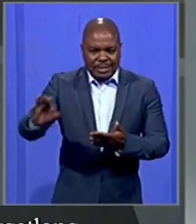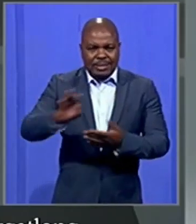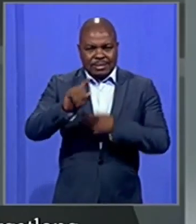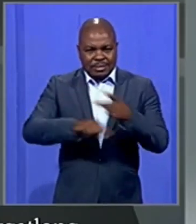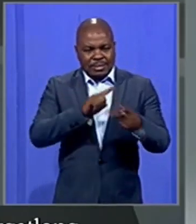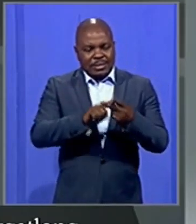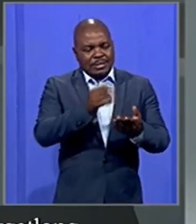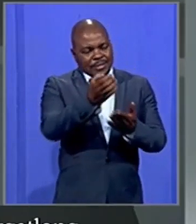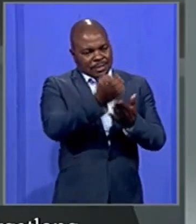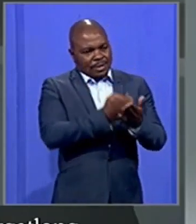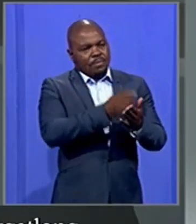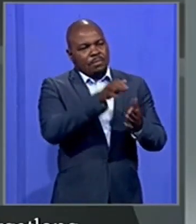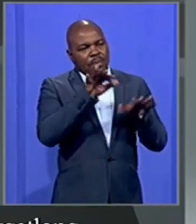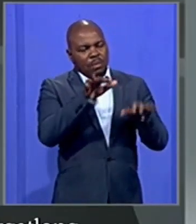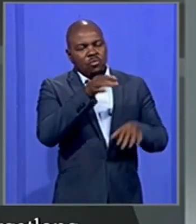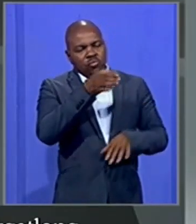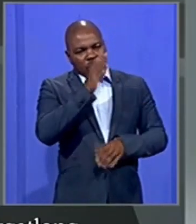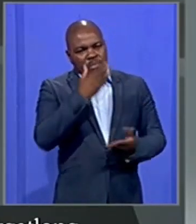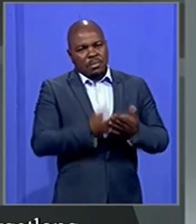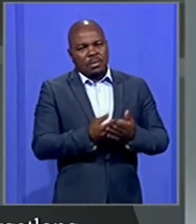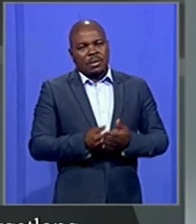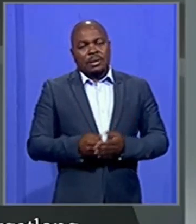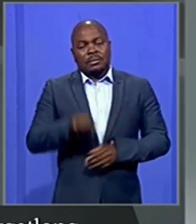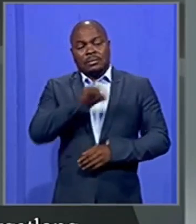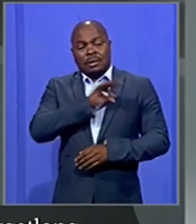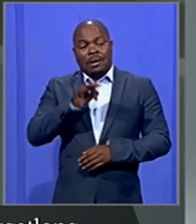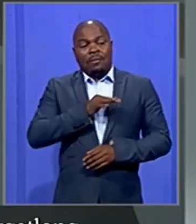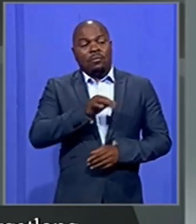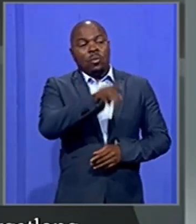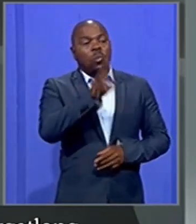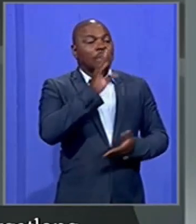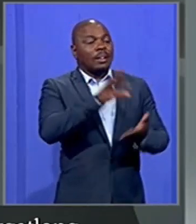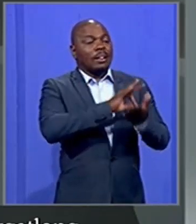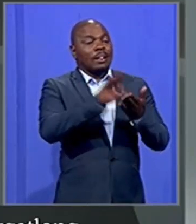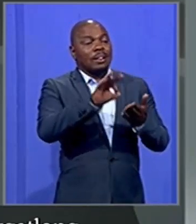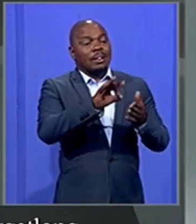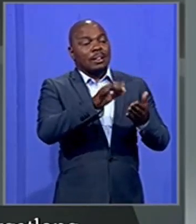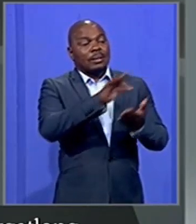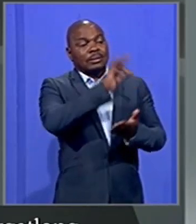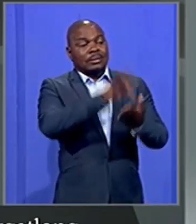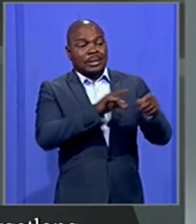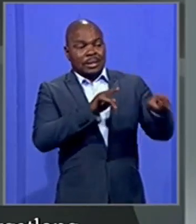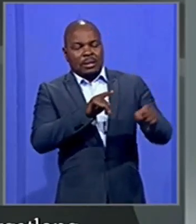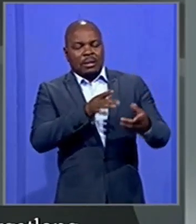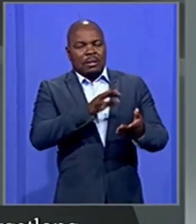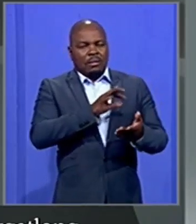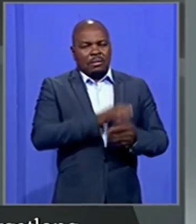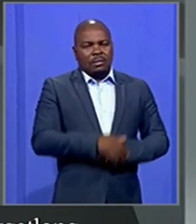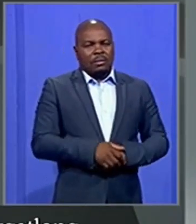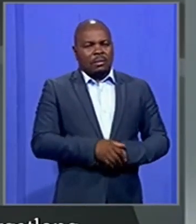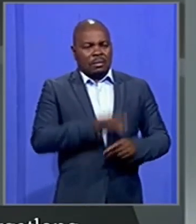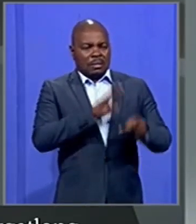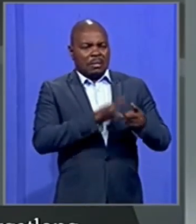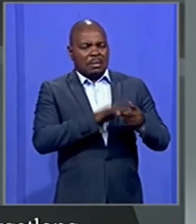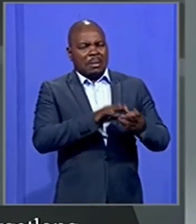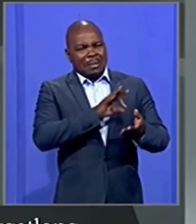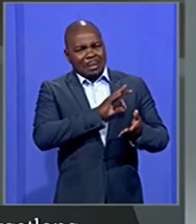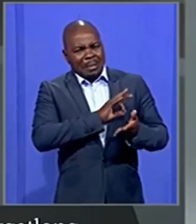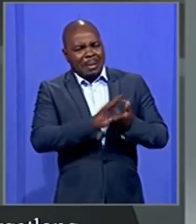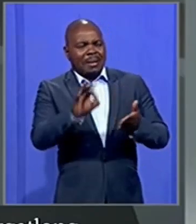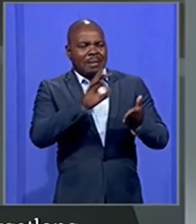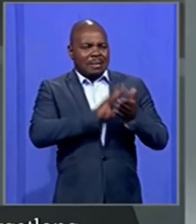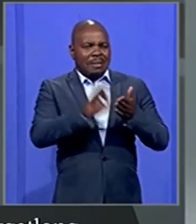community. Our staff at the water treatment plant is continuously backwashing and increasing the chlorine